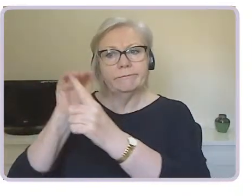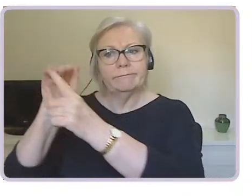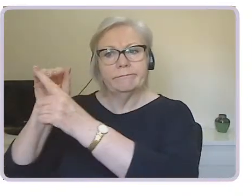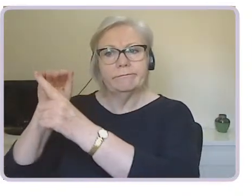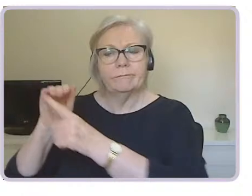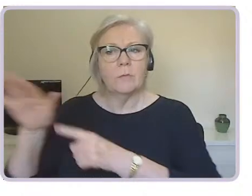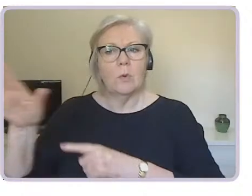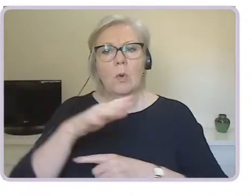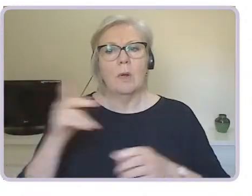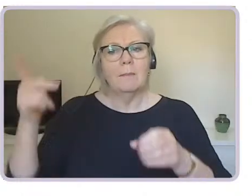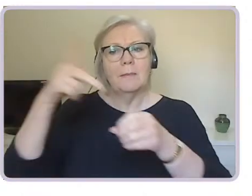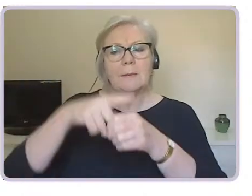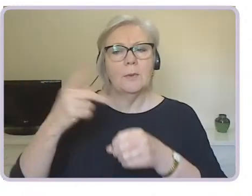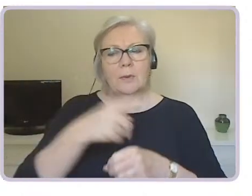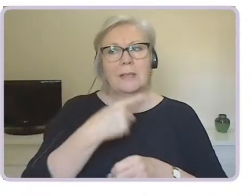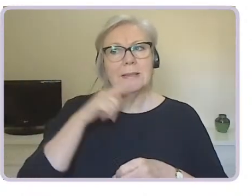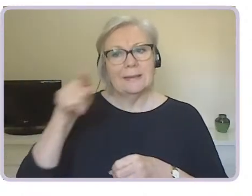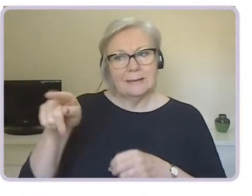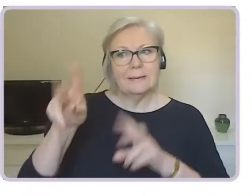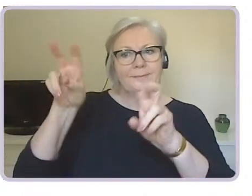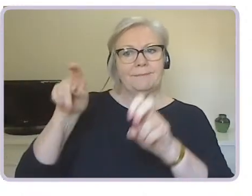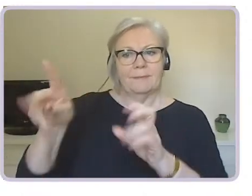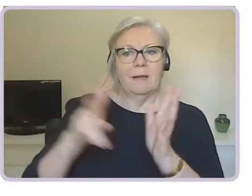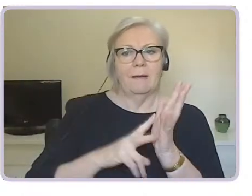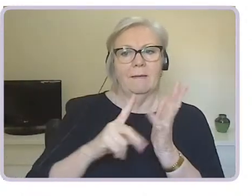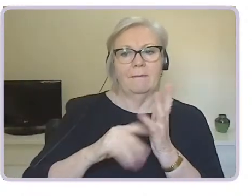as vulnerable.